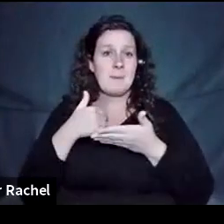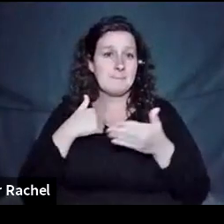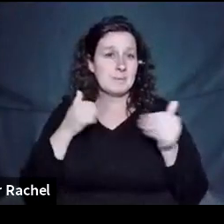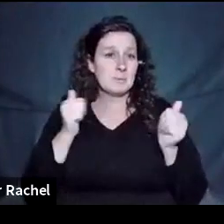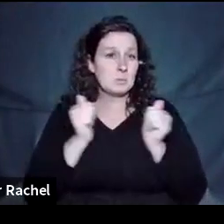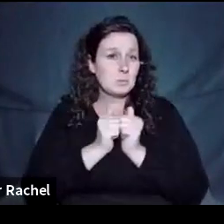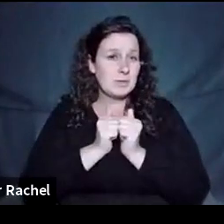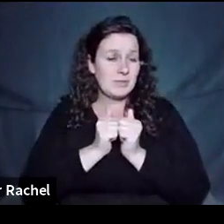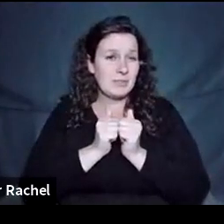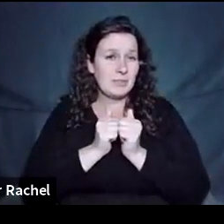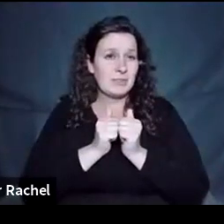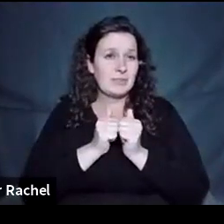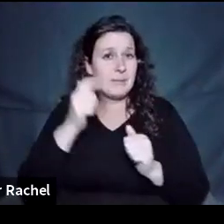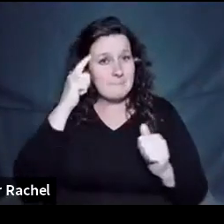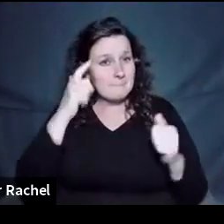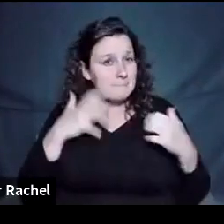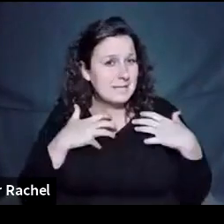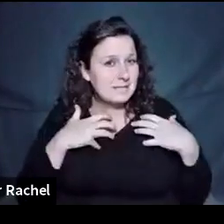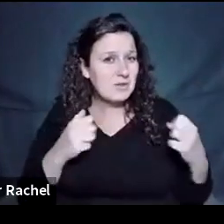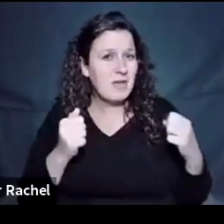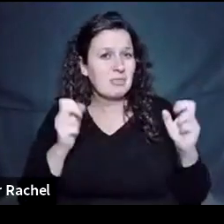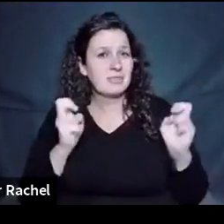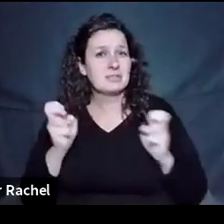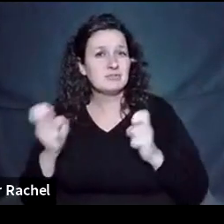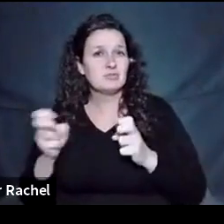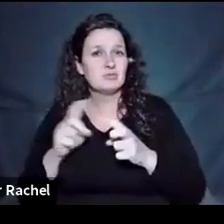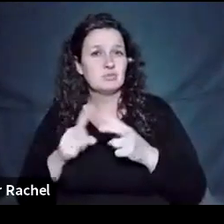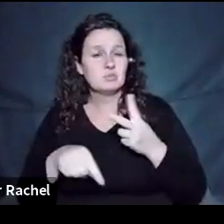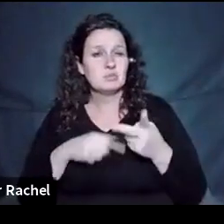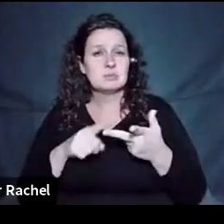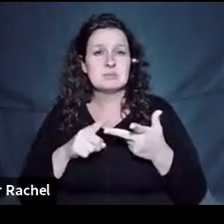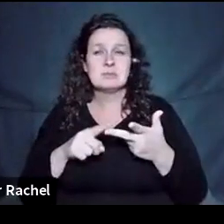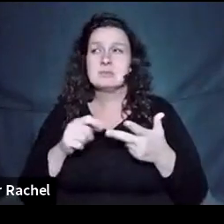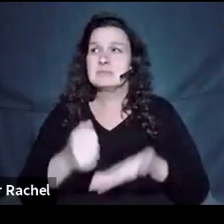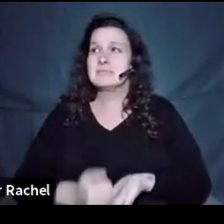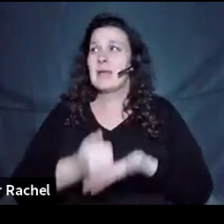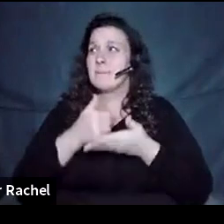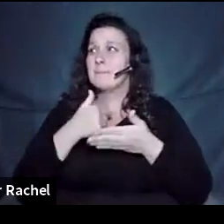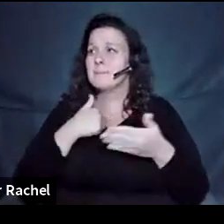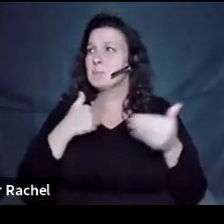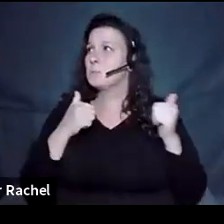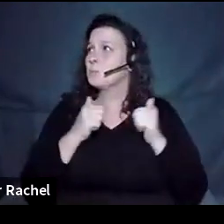with mental health issues. It's helped me with